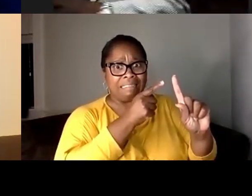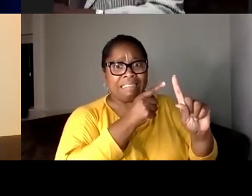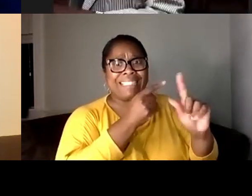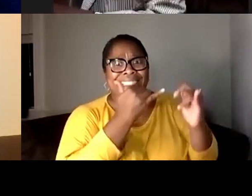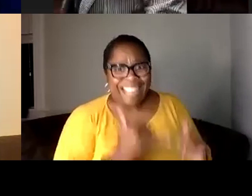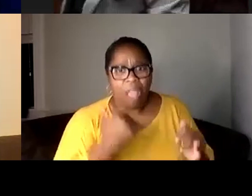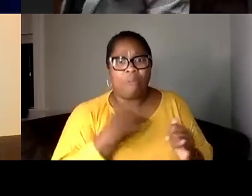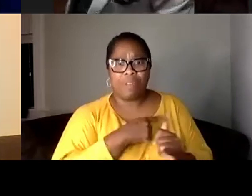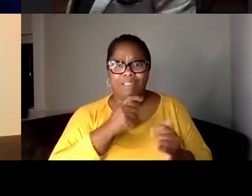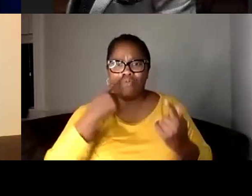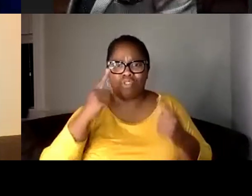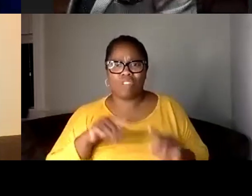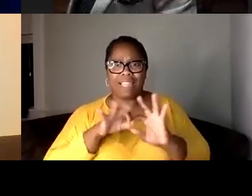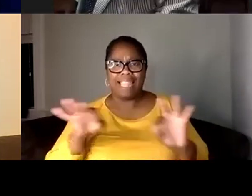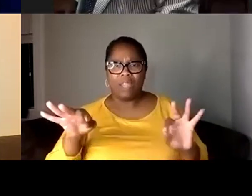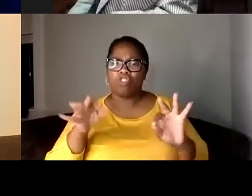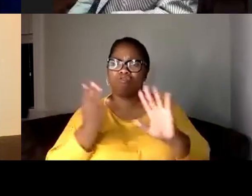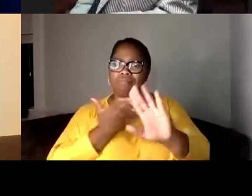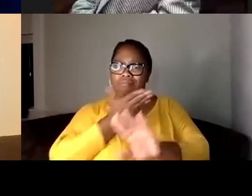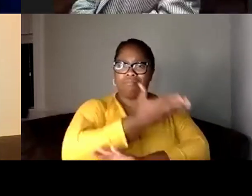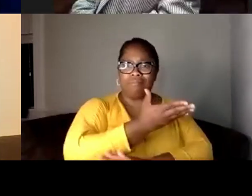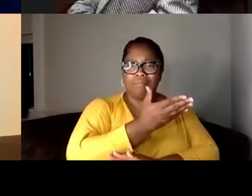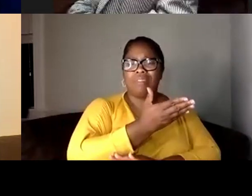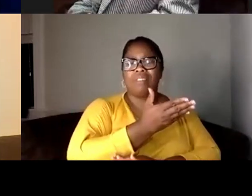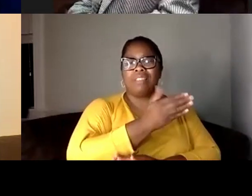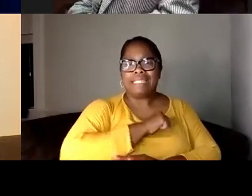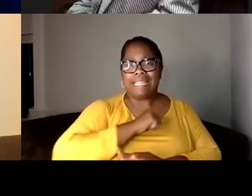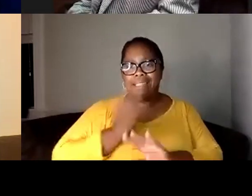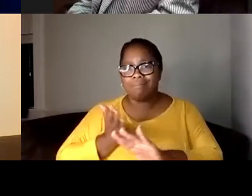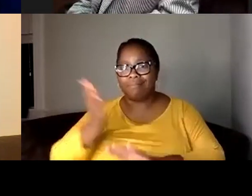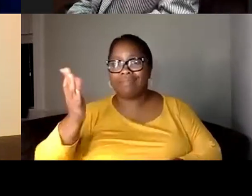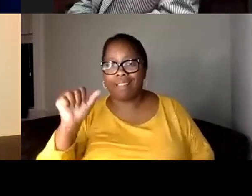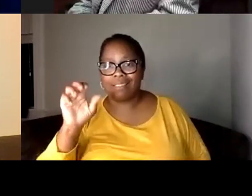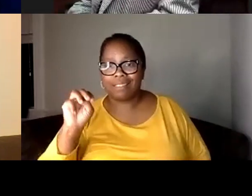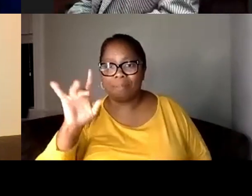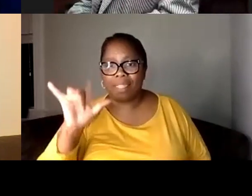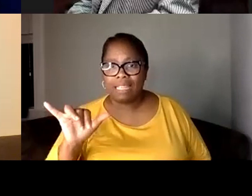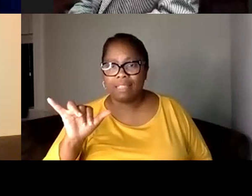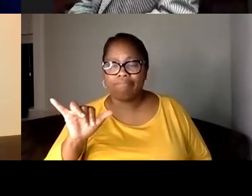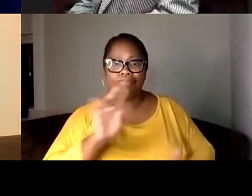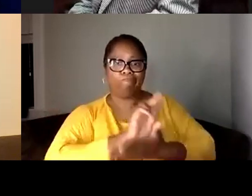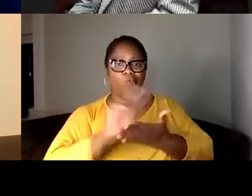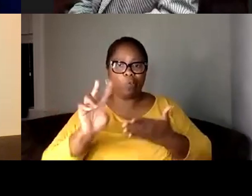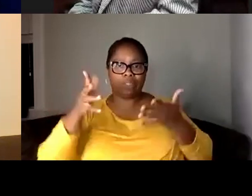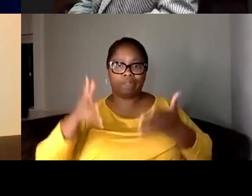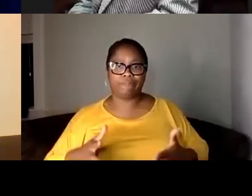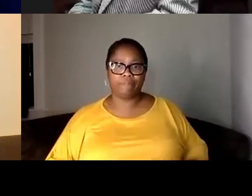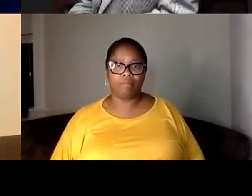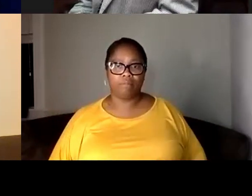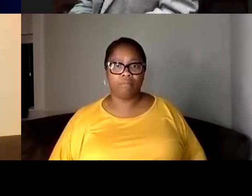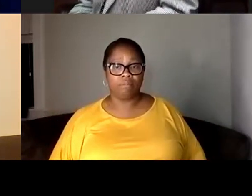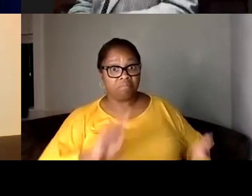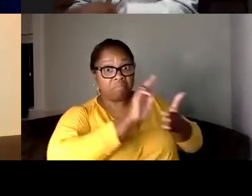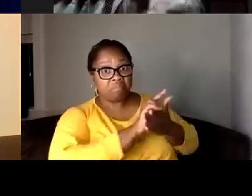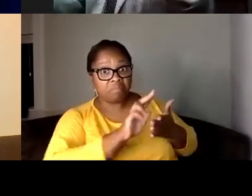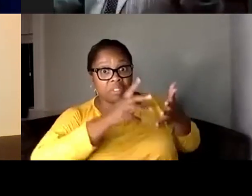back to public safety and get it through both houses. Great. And we have 2 weeks to do that. We have 2 weeks to do